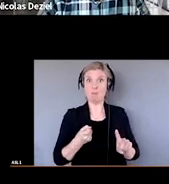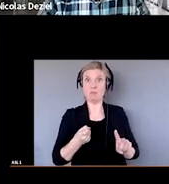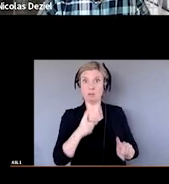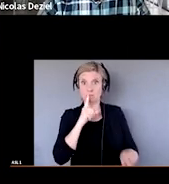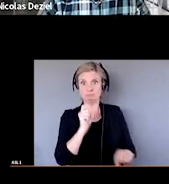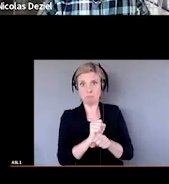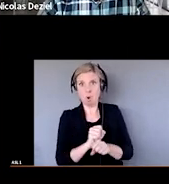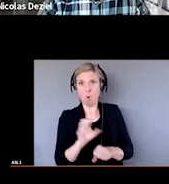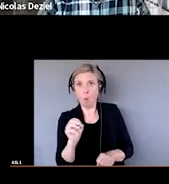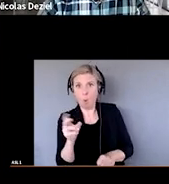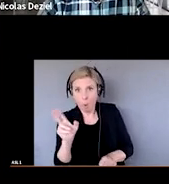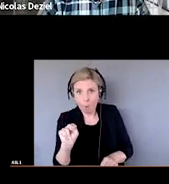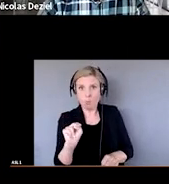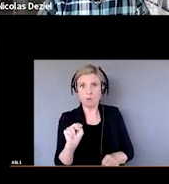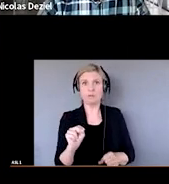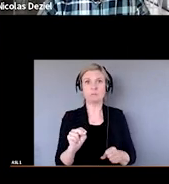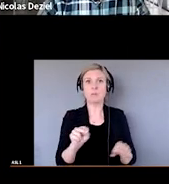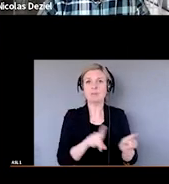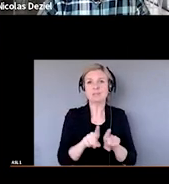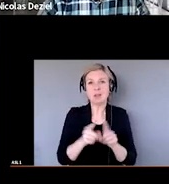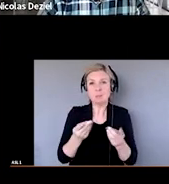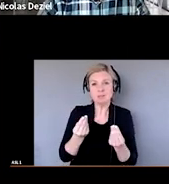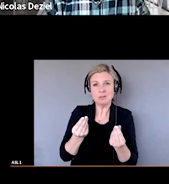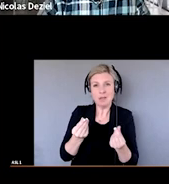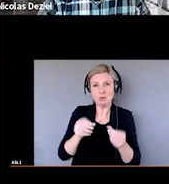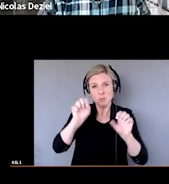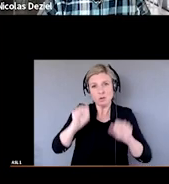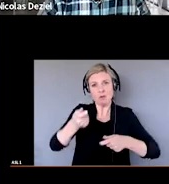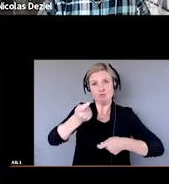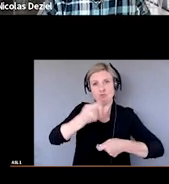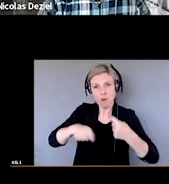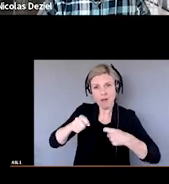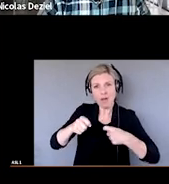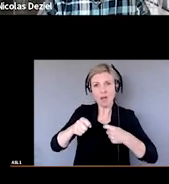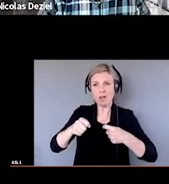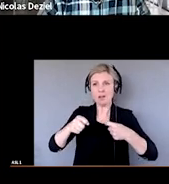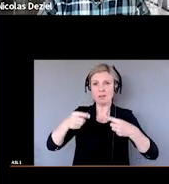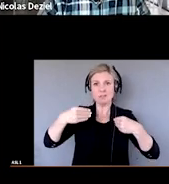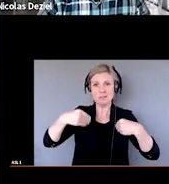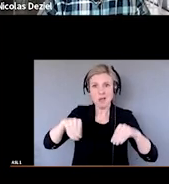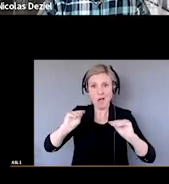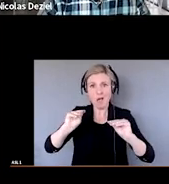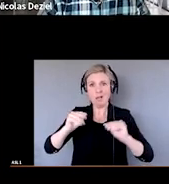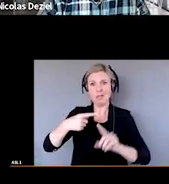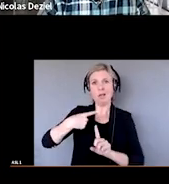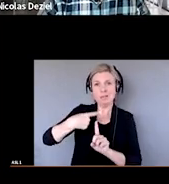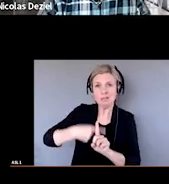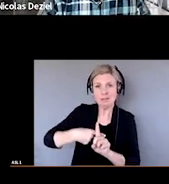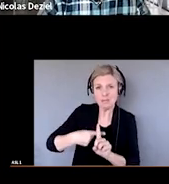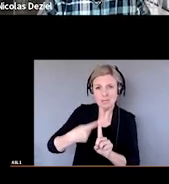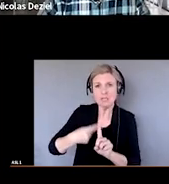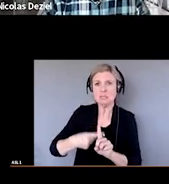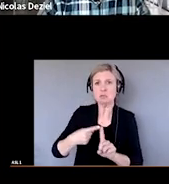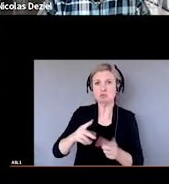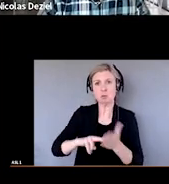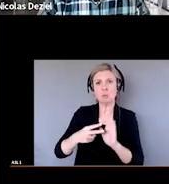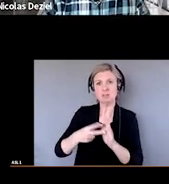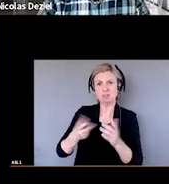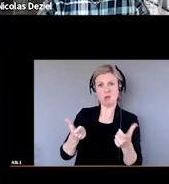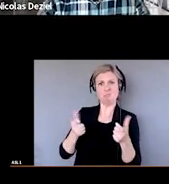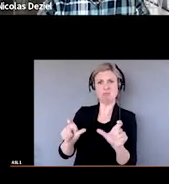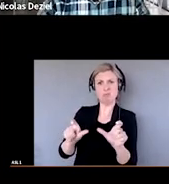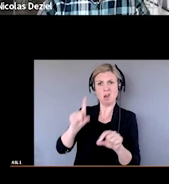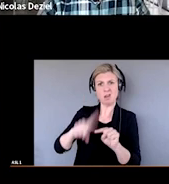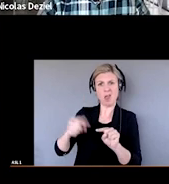it, lease it, trade it, and keep others from trespassing into your space. Same with IP. You can sell it, license